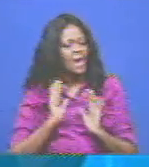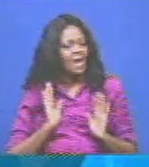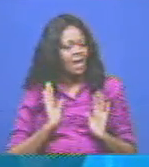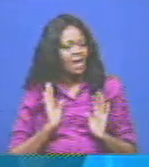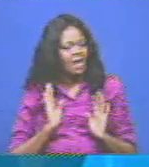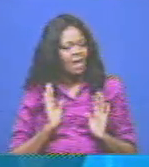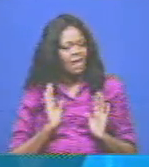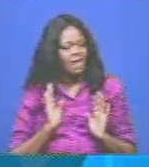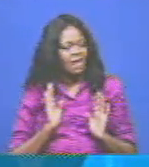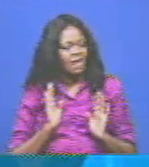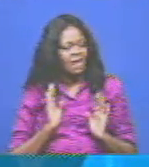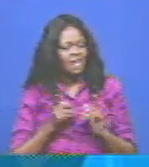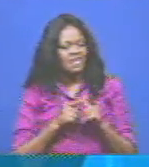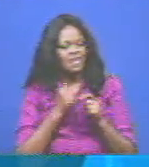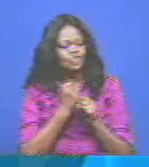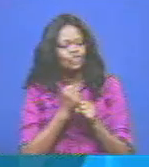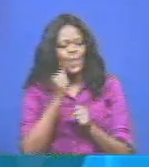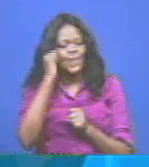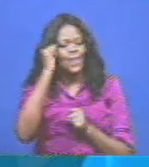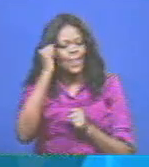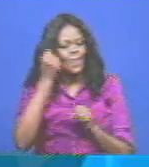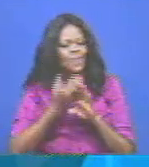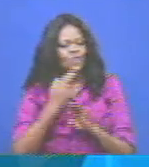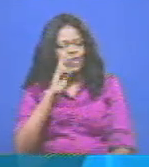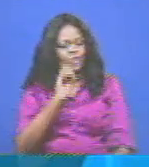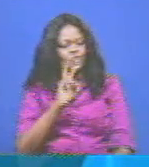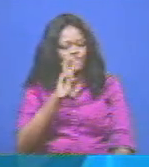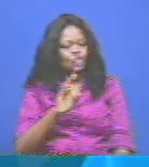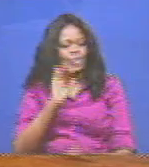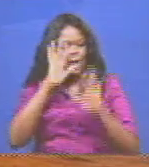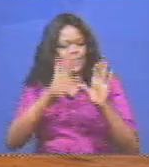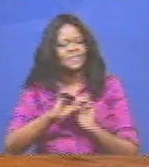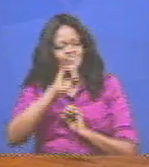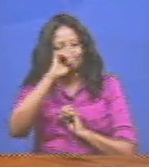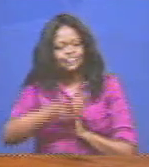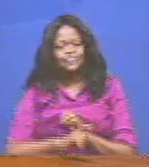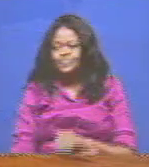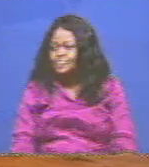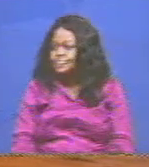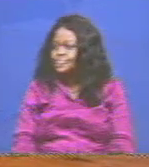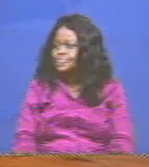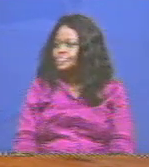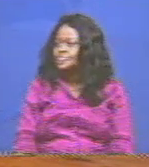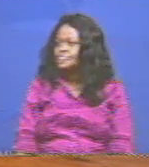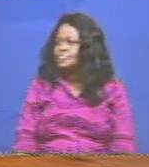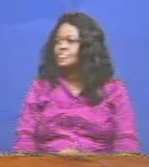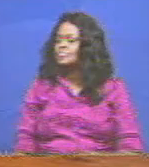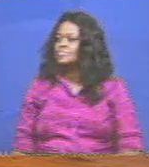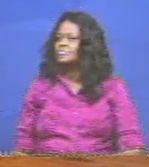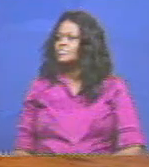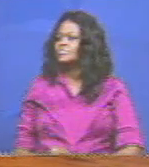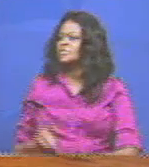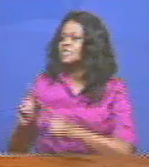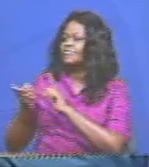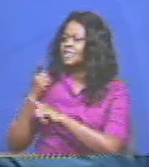and to do a lot of politics before the 2022 campaigns. Yeah, first of all, allow me